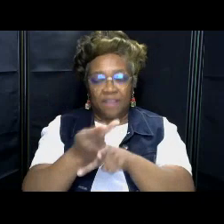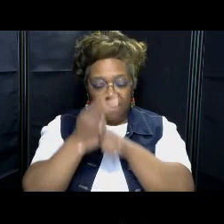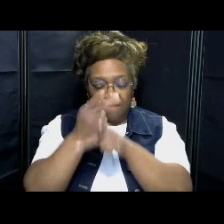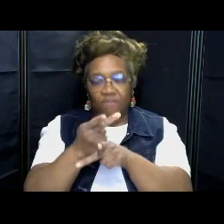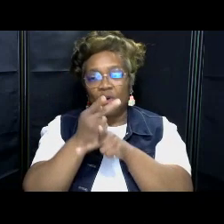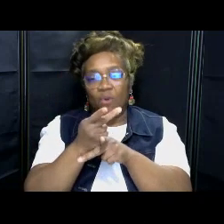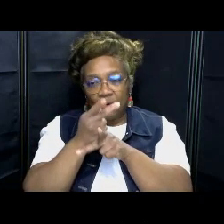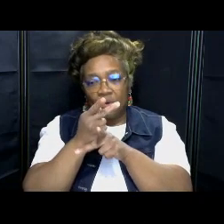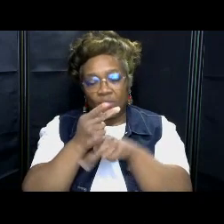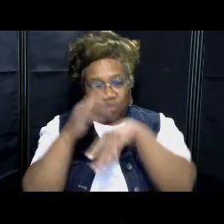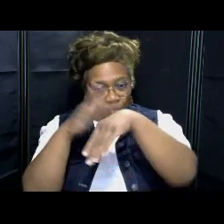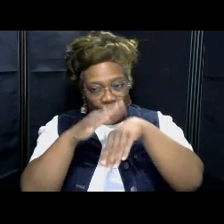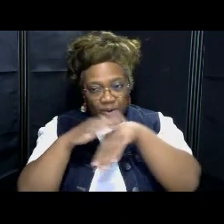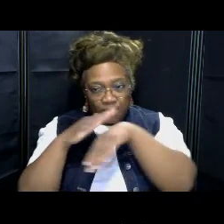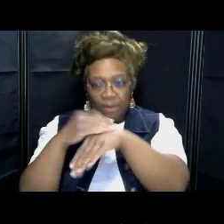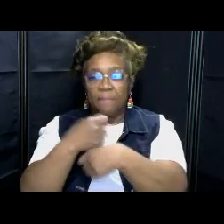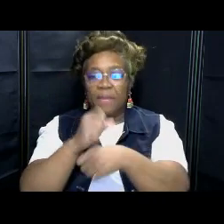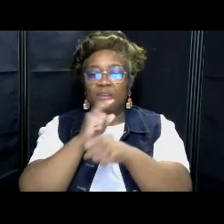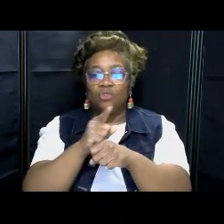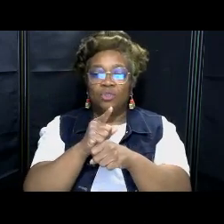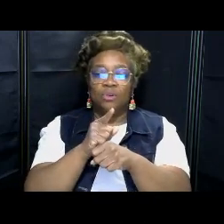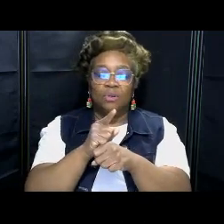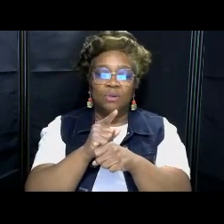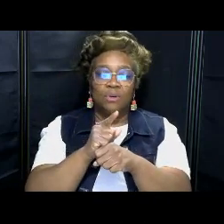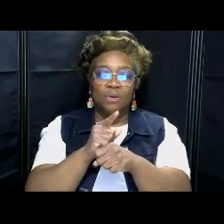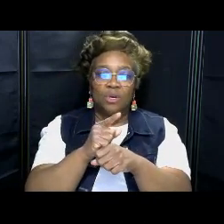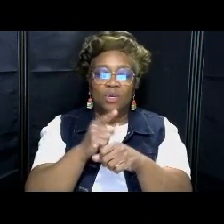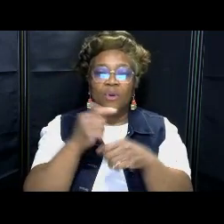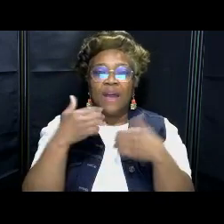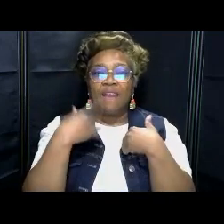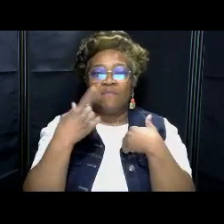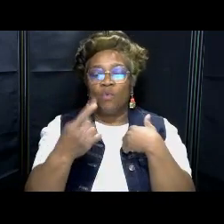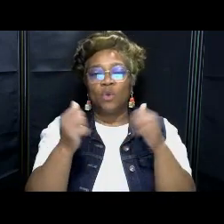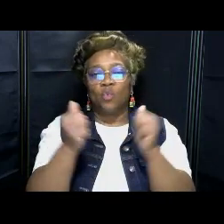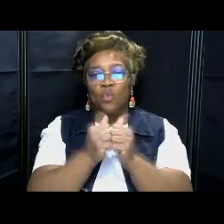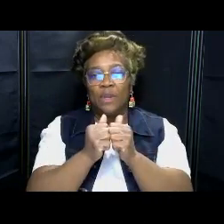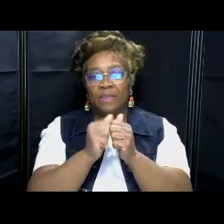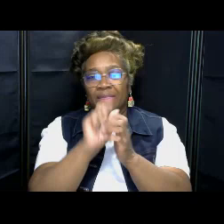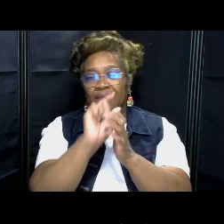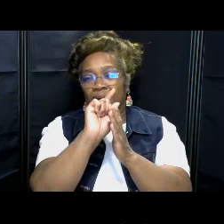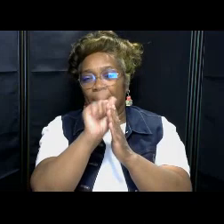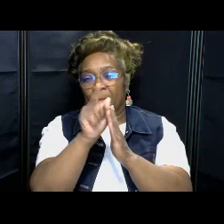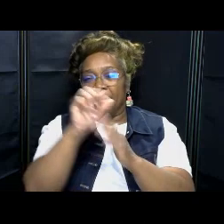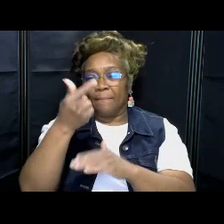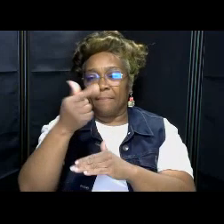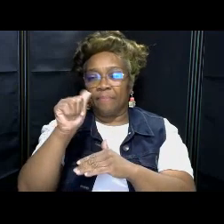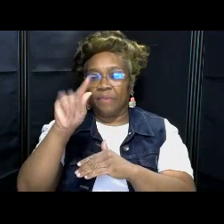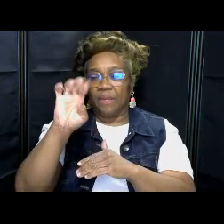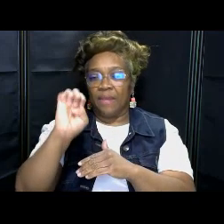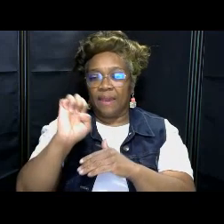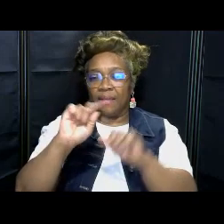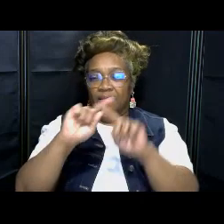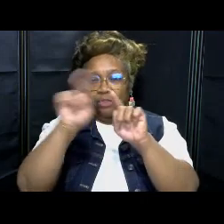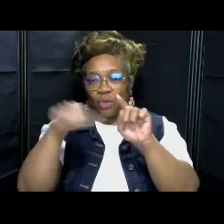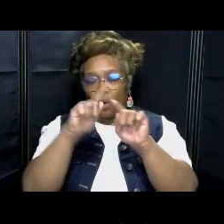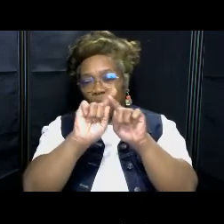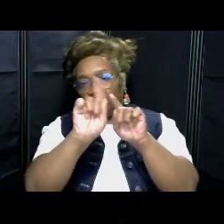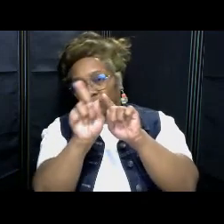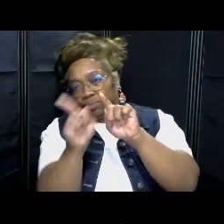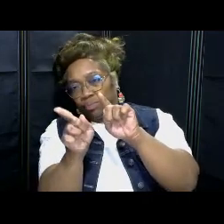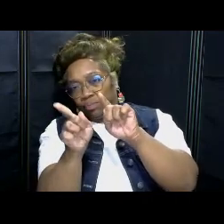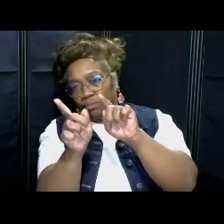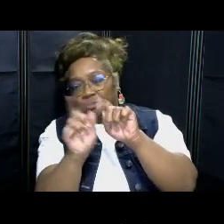sure you get, I would prefer one with a gauge, one that tells you I'm good. Check for expiration dates.